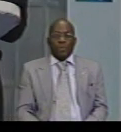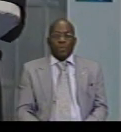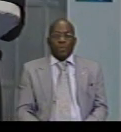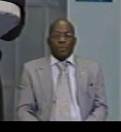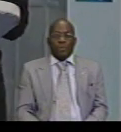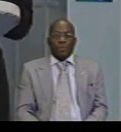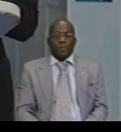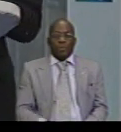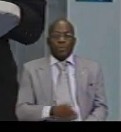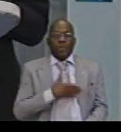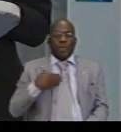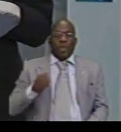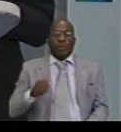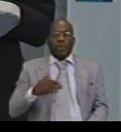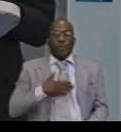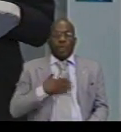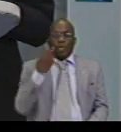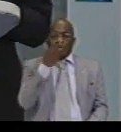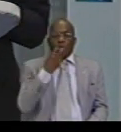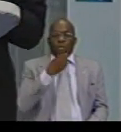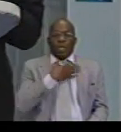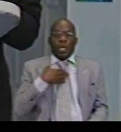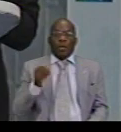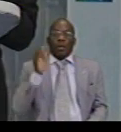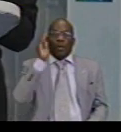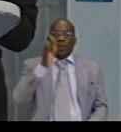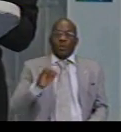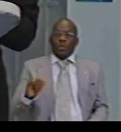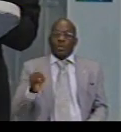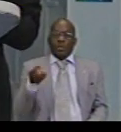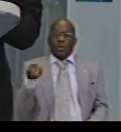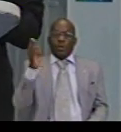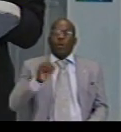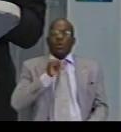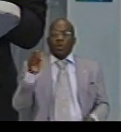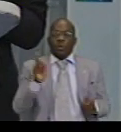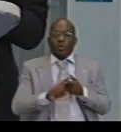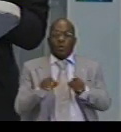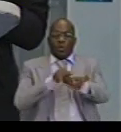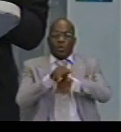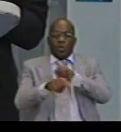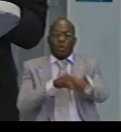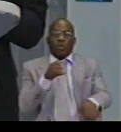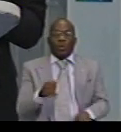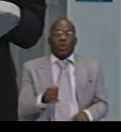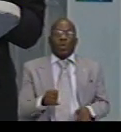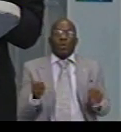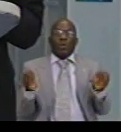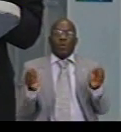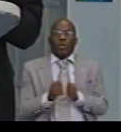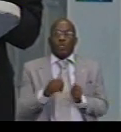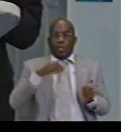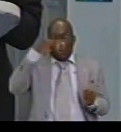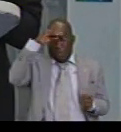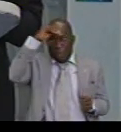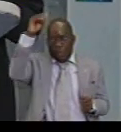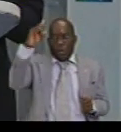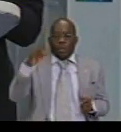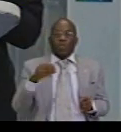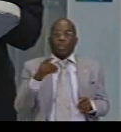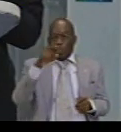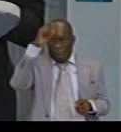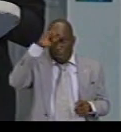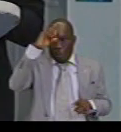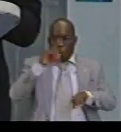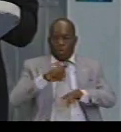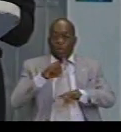And my speech and my preaching was not with enticing words of man's wisdom, but in demonstration of the Spirit and of